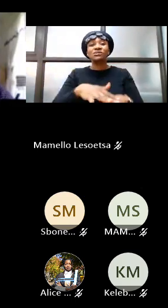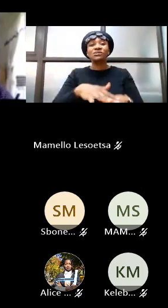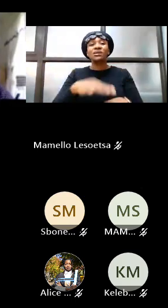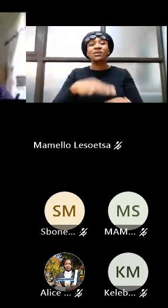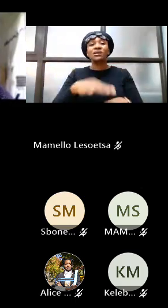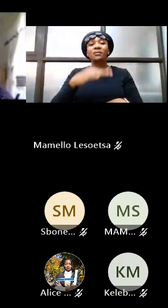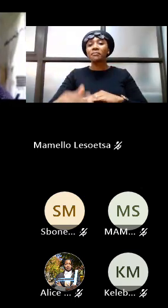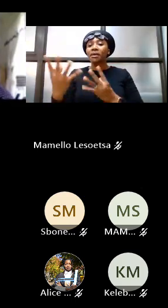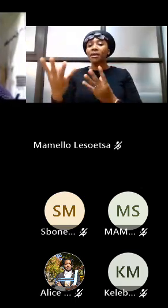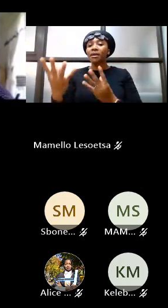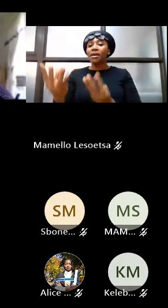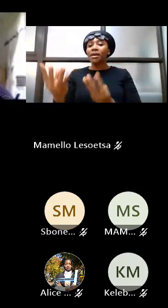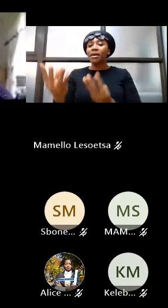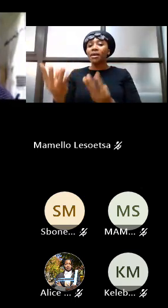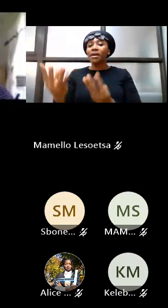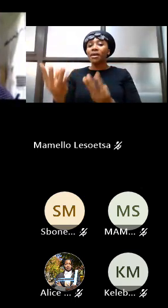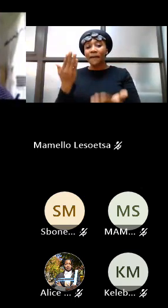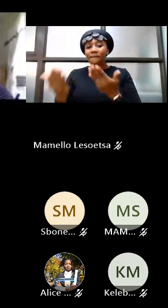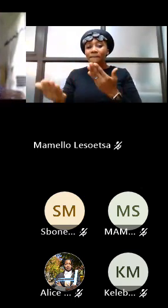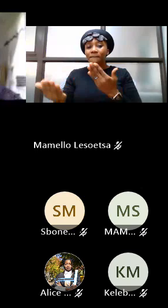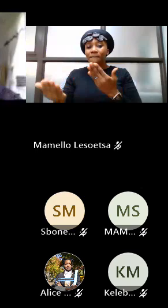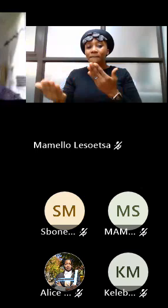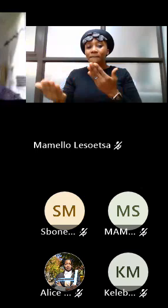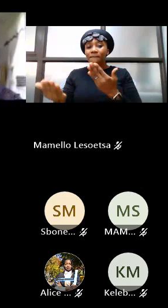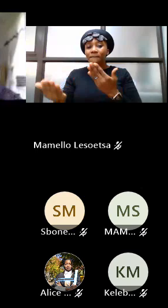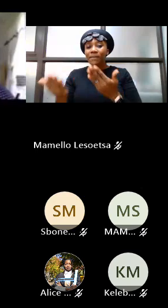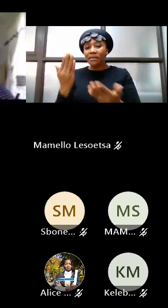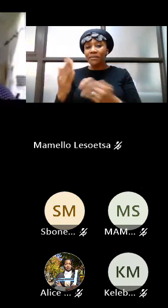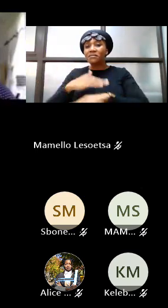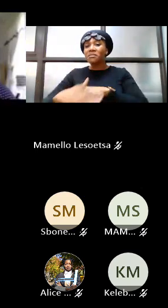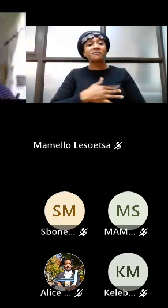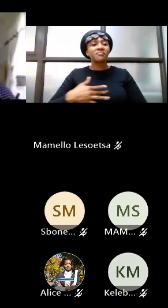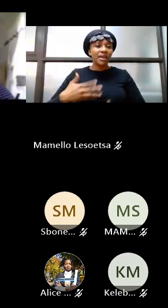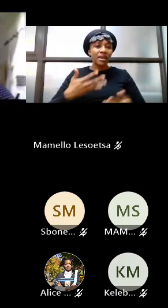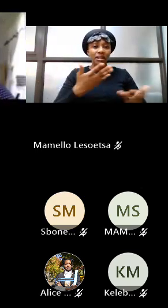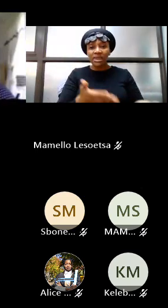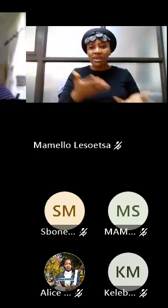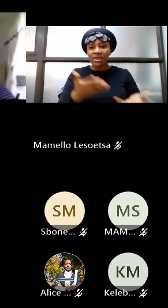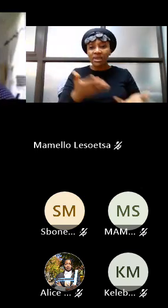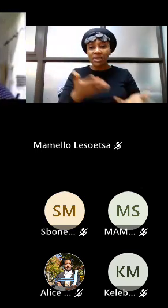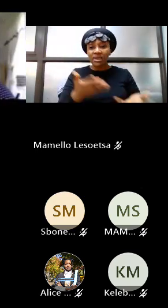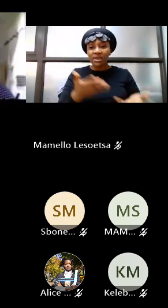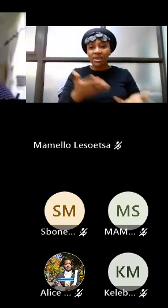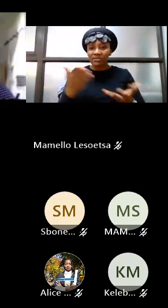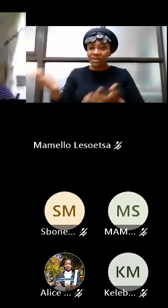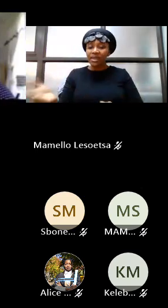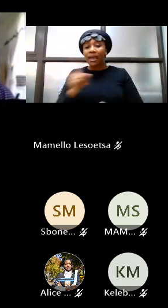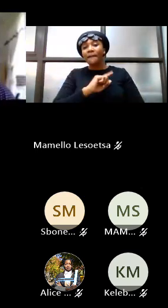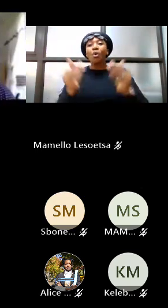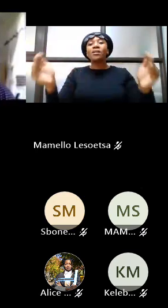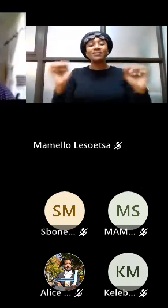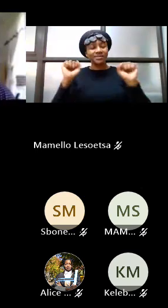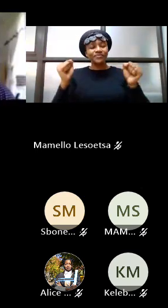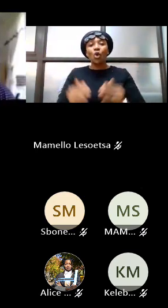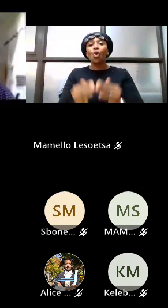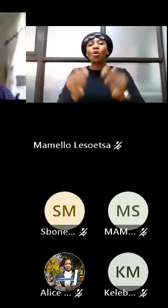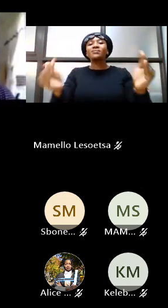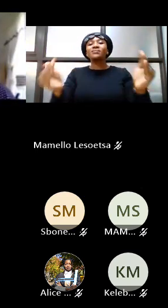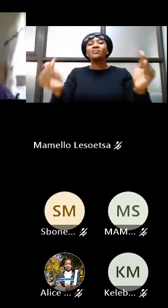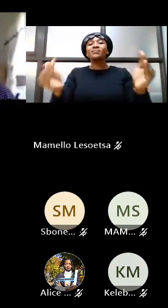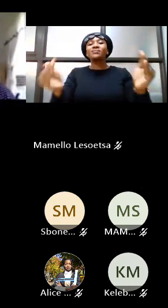slap a ramp here and there, or they have some braille here and there. But it's not holistic. To be holistically